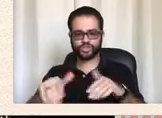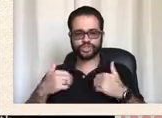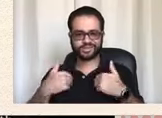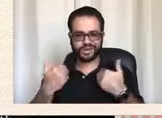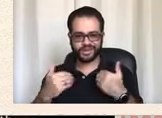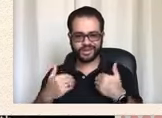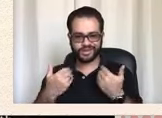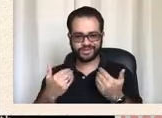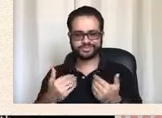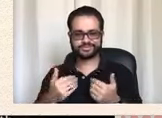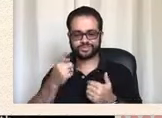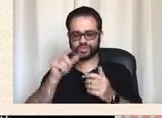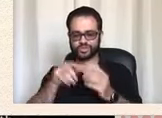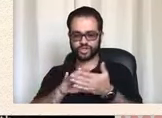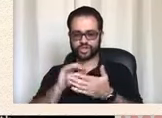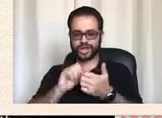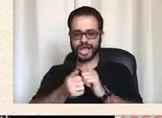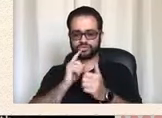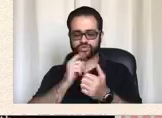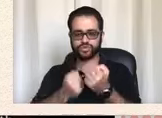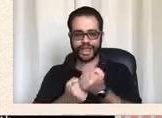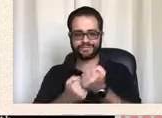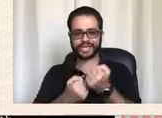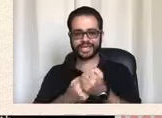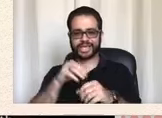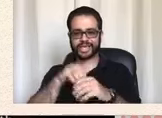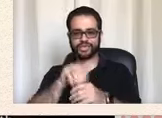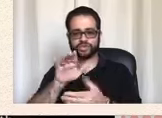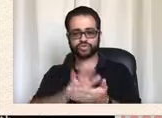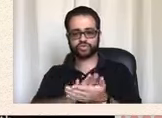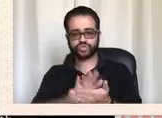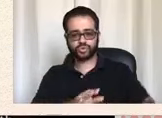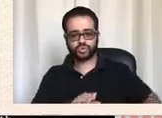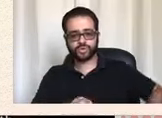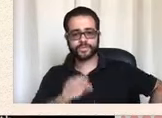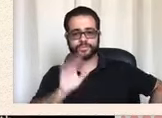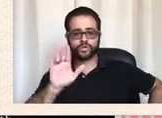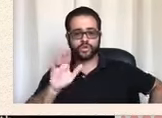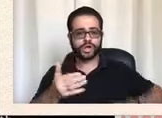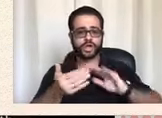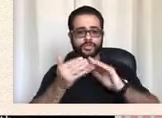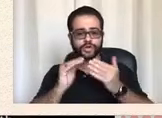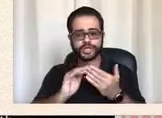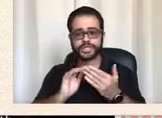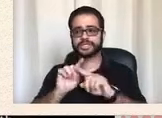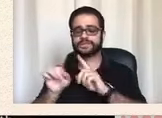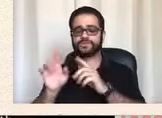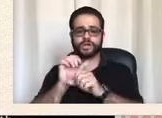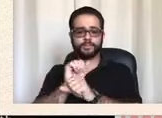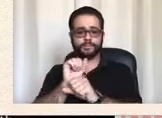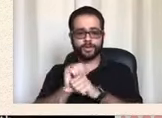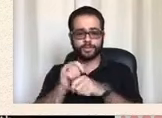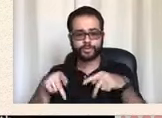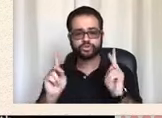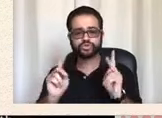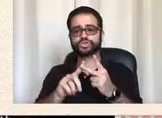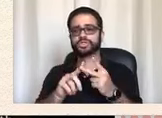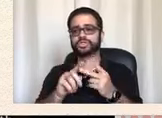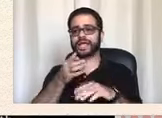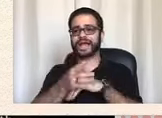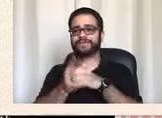how to advocate in your school, in your communities, employment opportunities, post-secondary